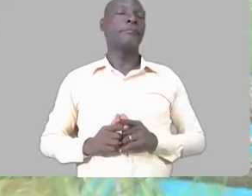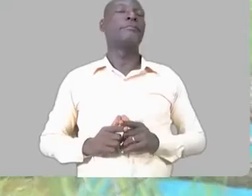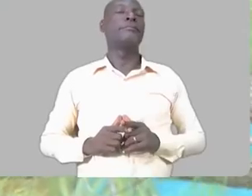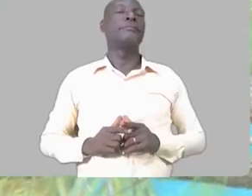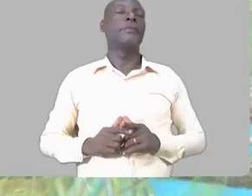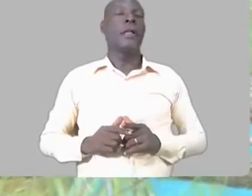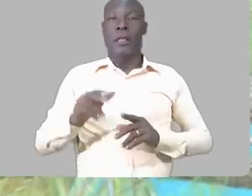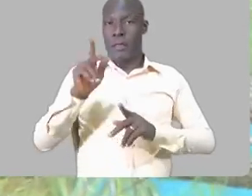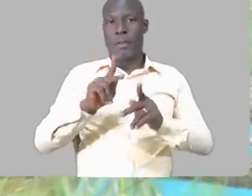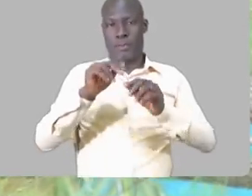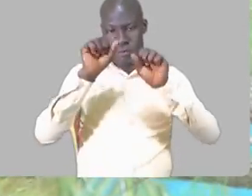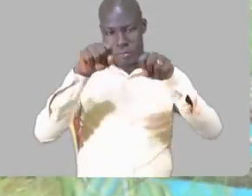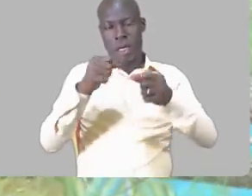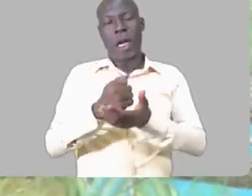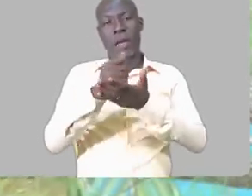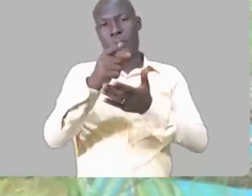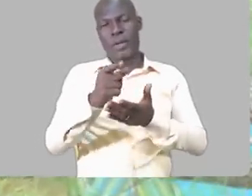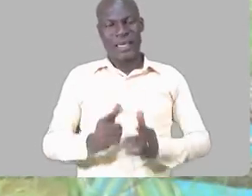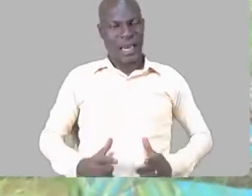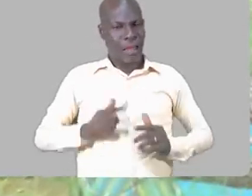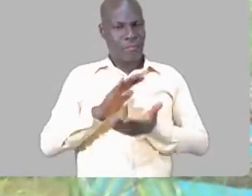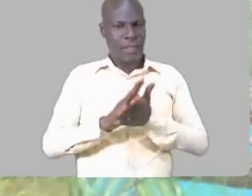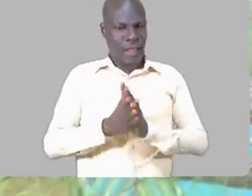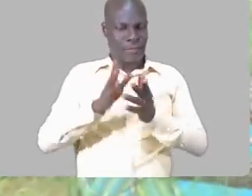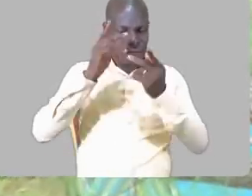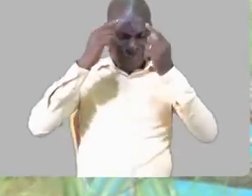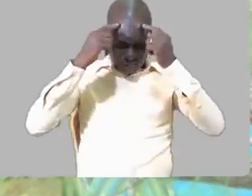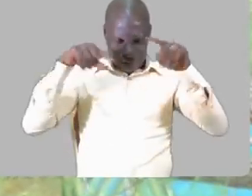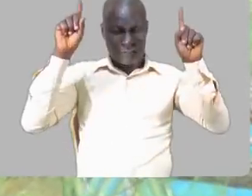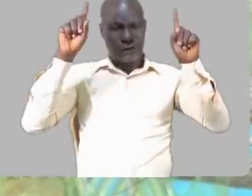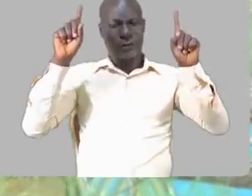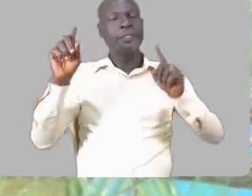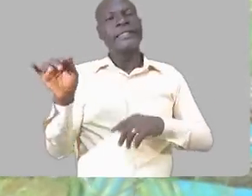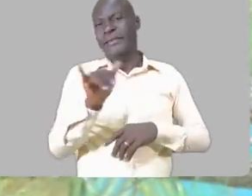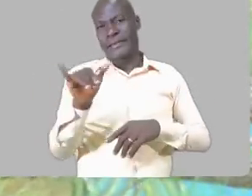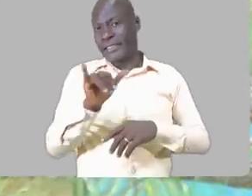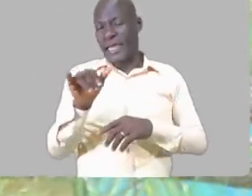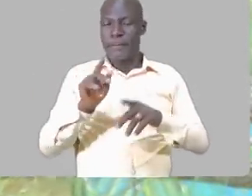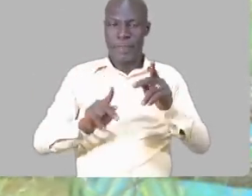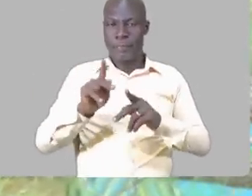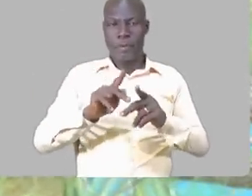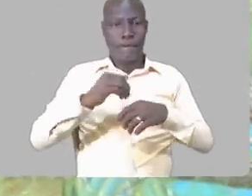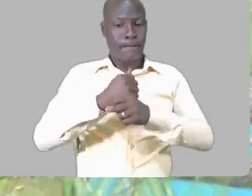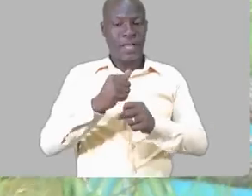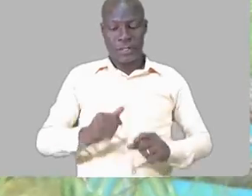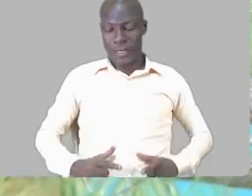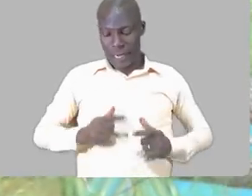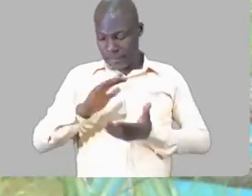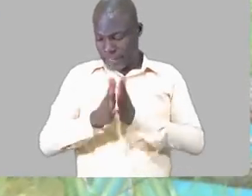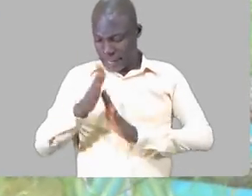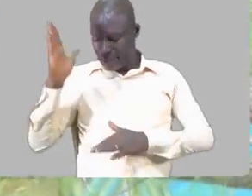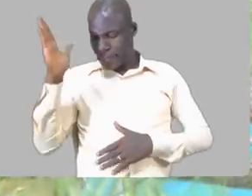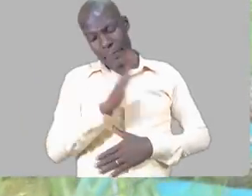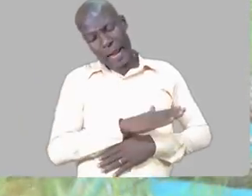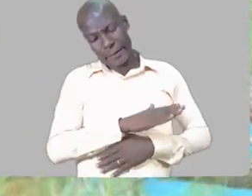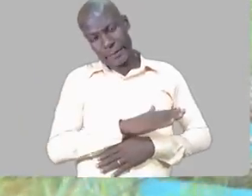Wamo ebe to me abwaw amu abraboy esiye. Ana omo betumi amo abra bonso so ehwe agu enti